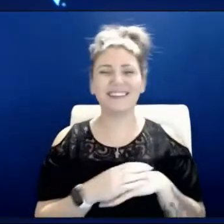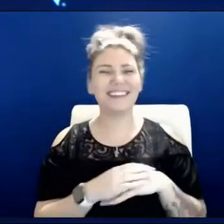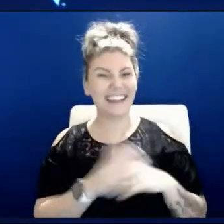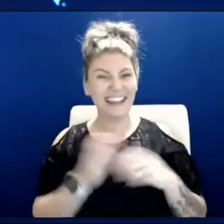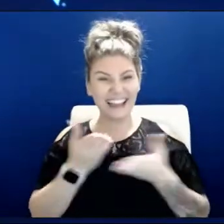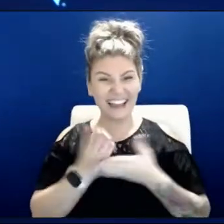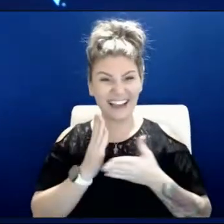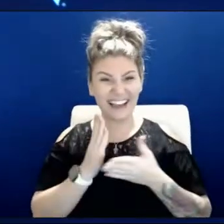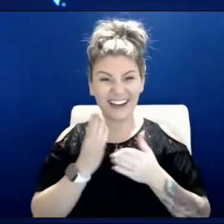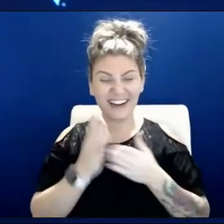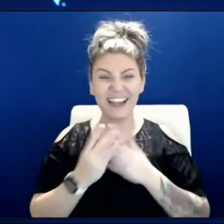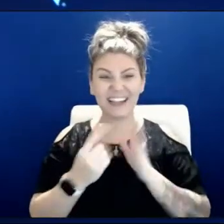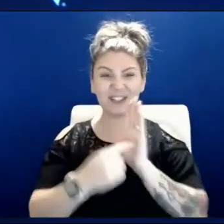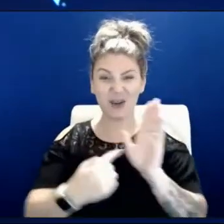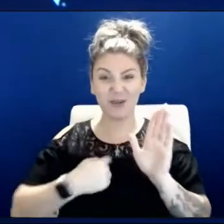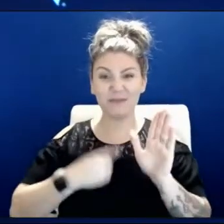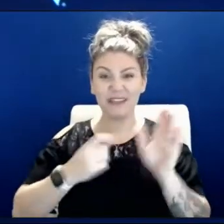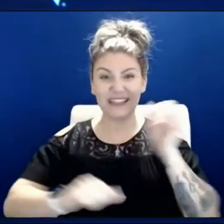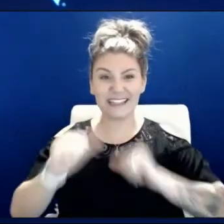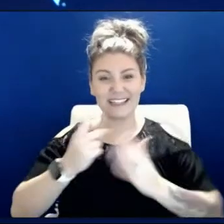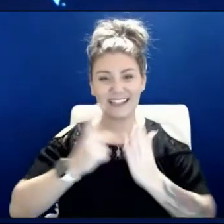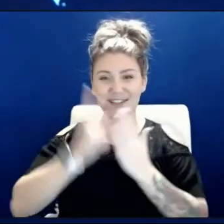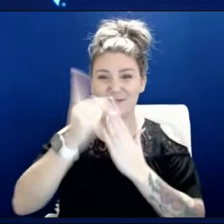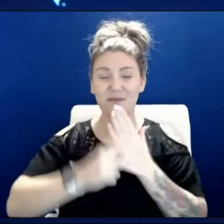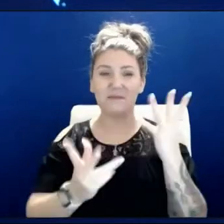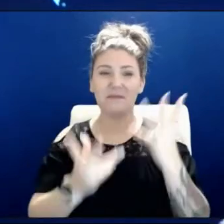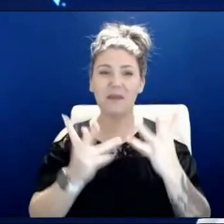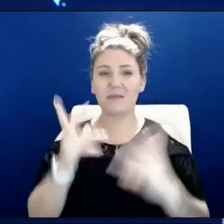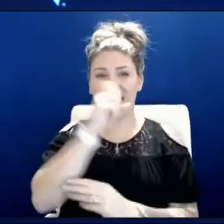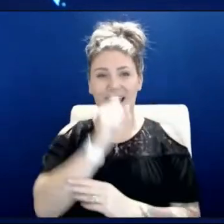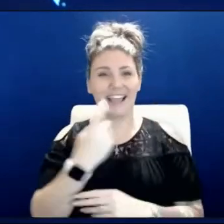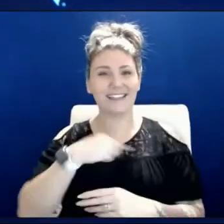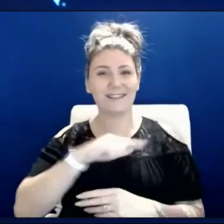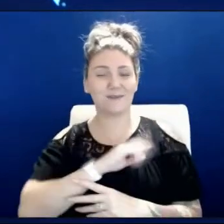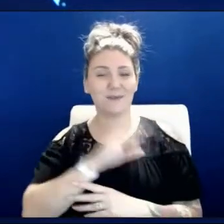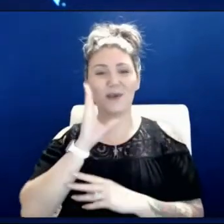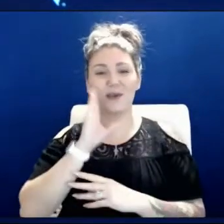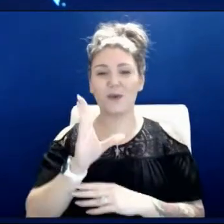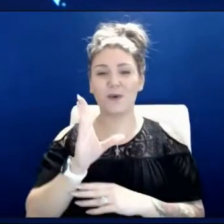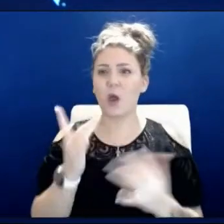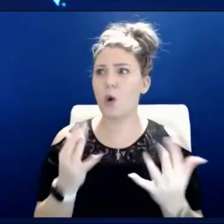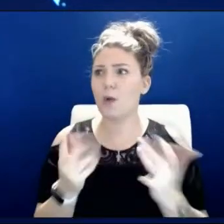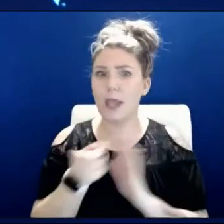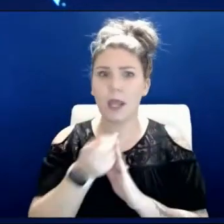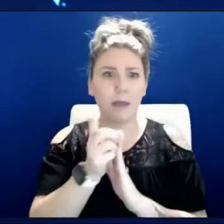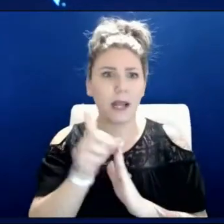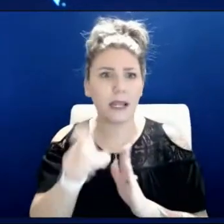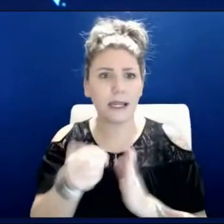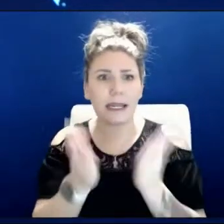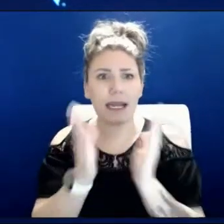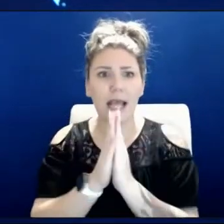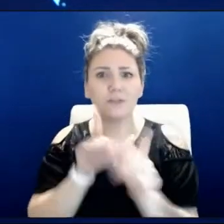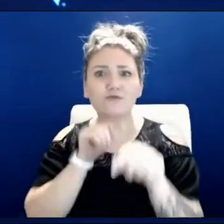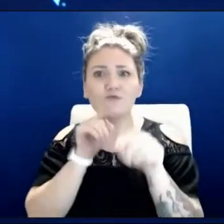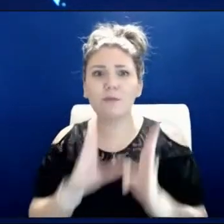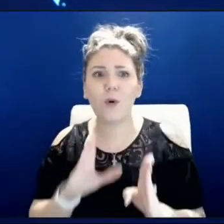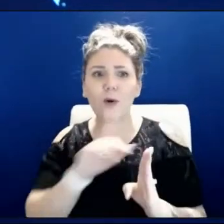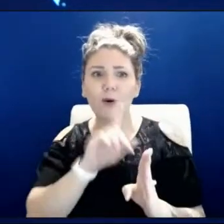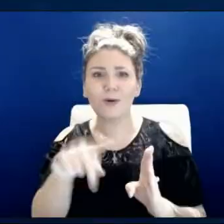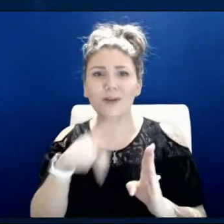Science program, you may have already guessed that we are going to wait a minute. I'm supposed to ask, do we have any reporter questions for today?